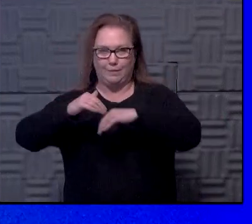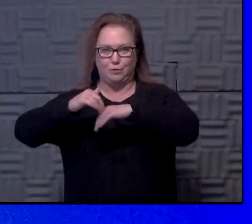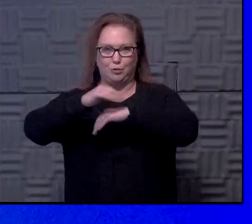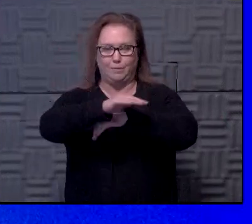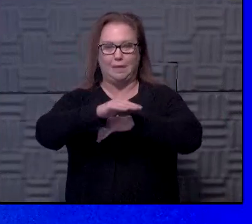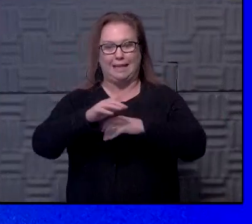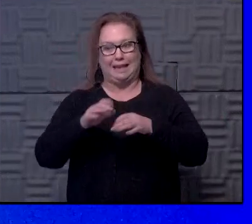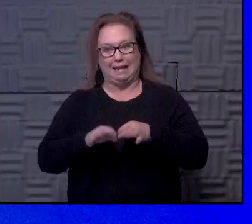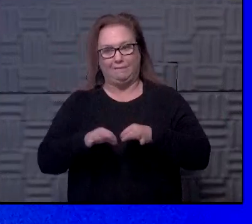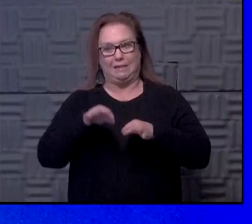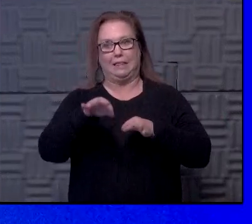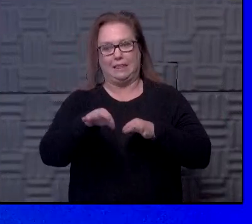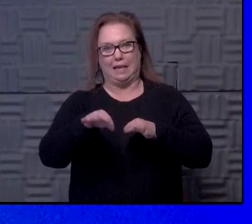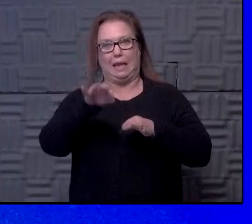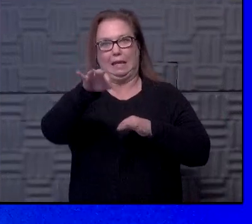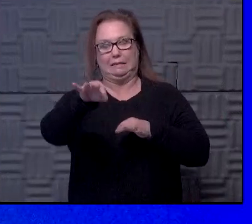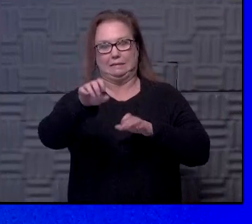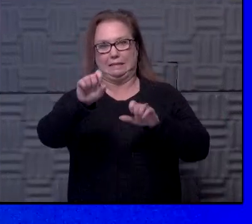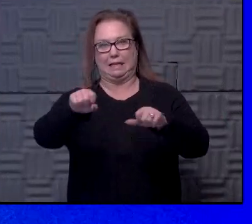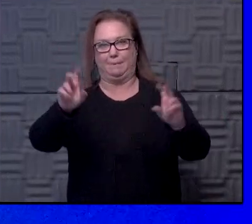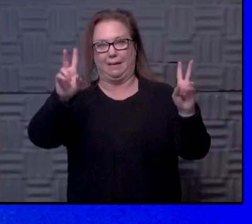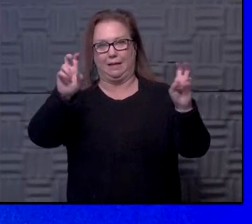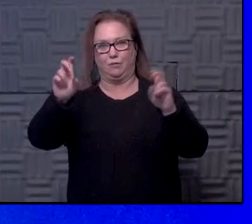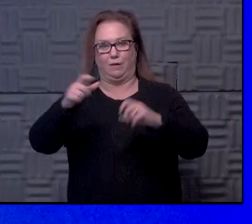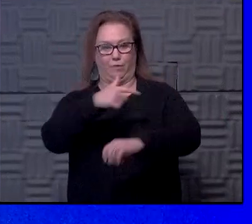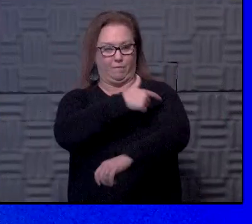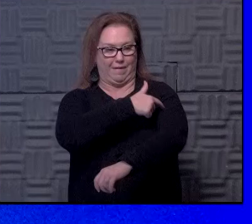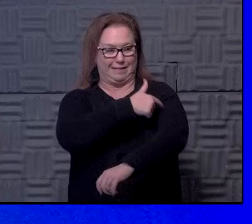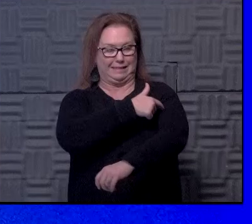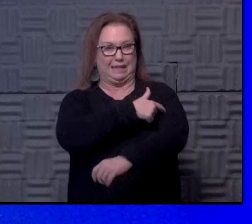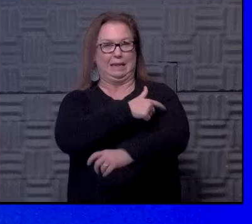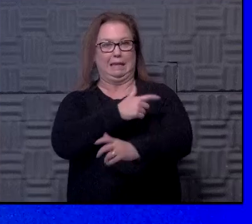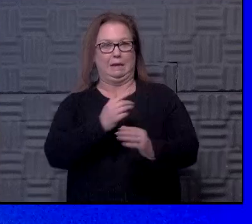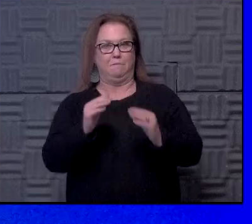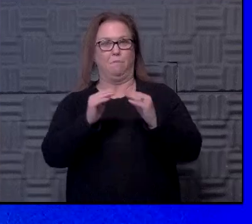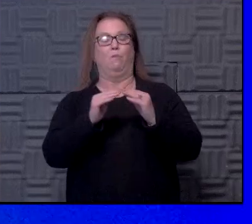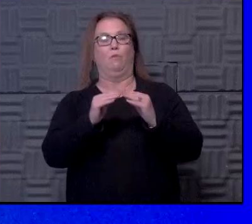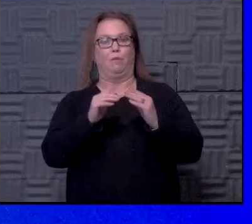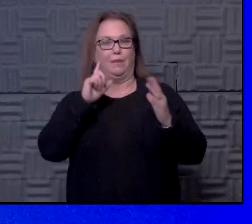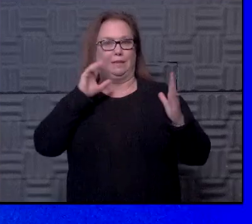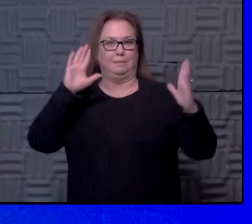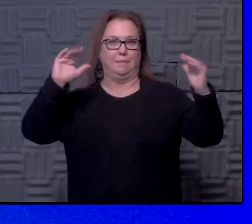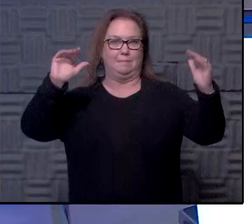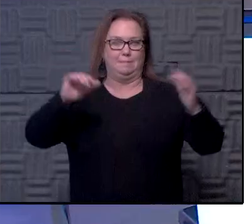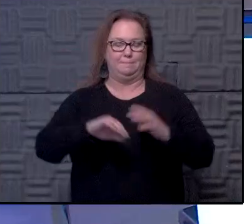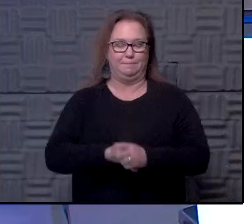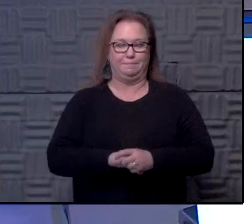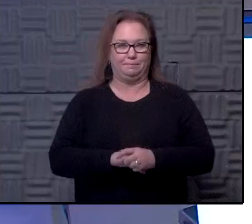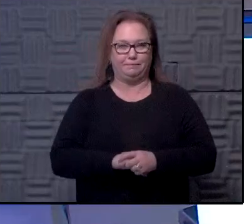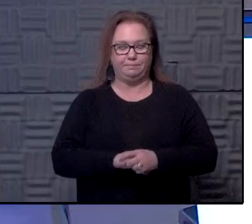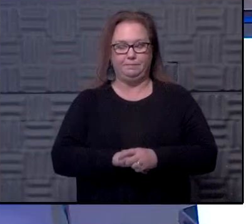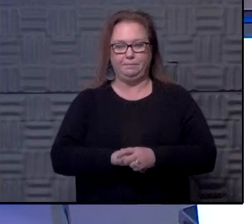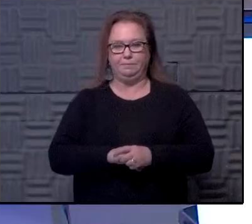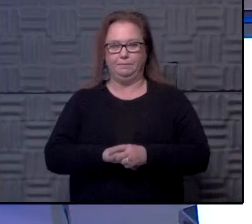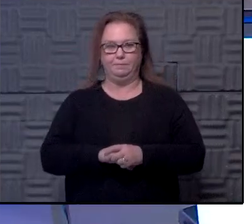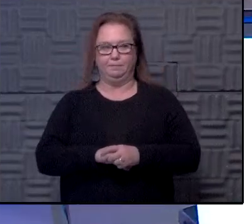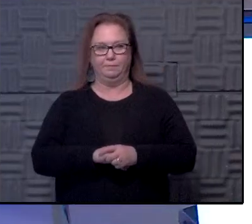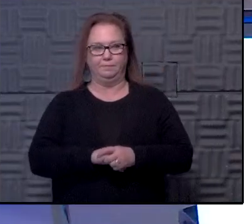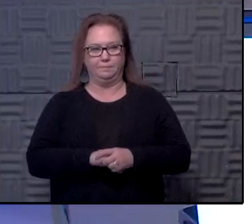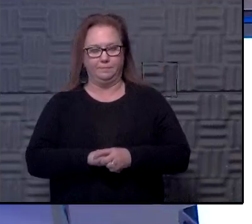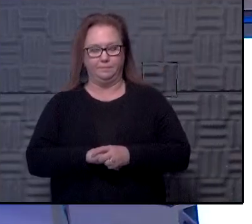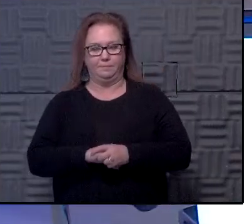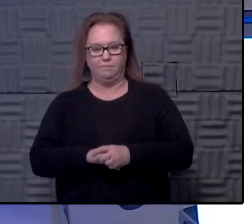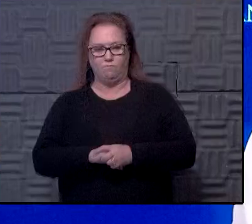if there is delays in shipping, that could be an issue if you're vaccinating even more than you had anticipated. All right, other questions from